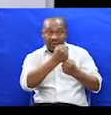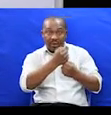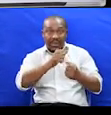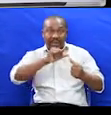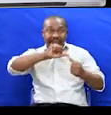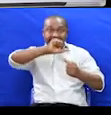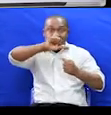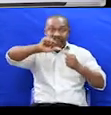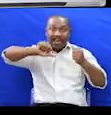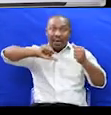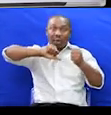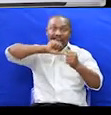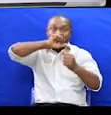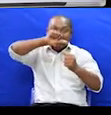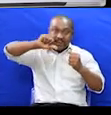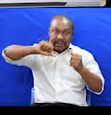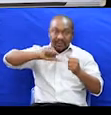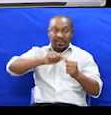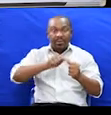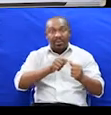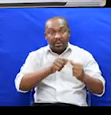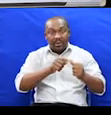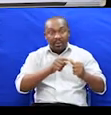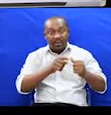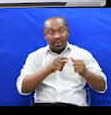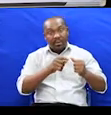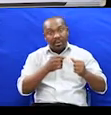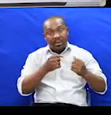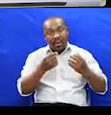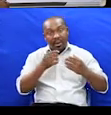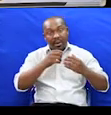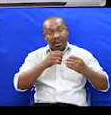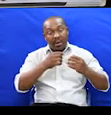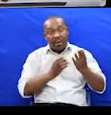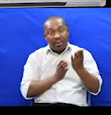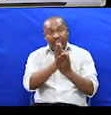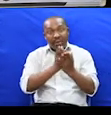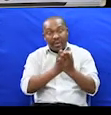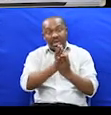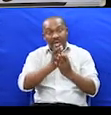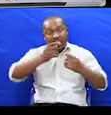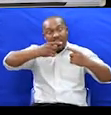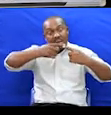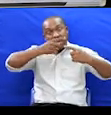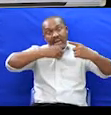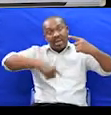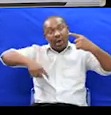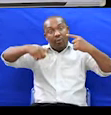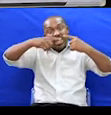circulating the nucleus in an atom through the orbit. Was found